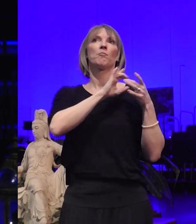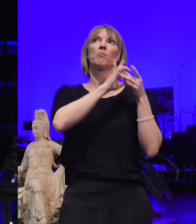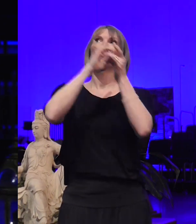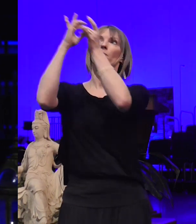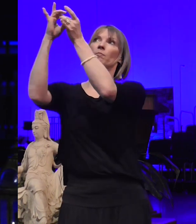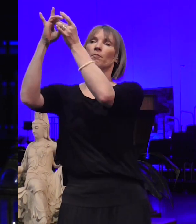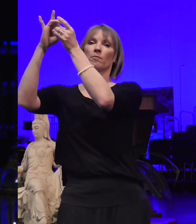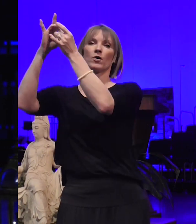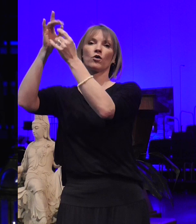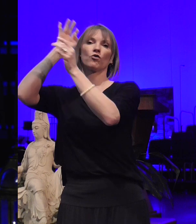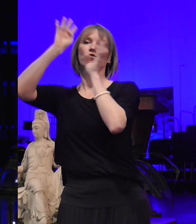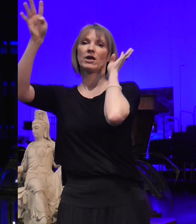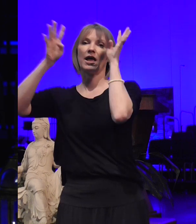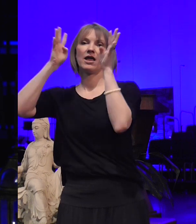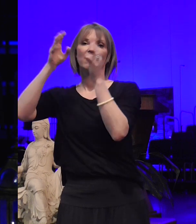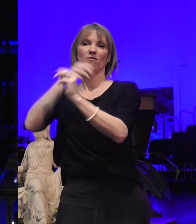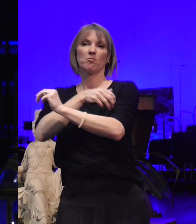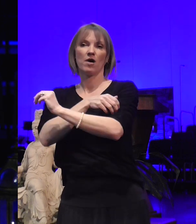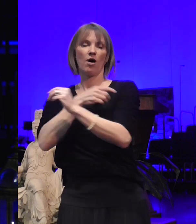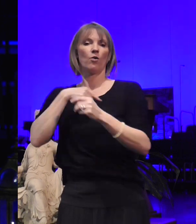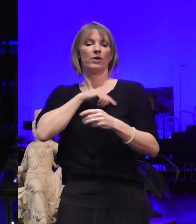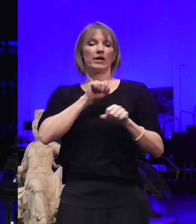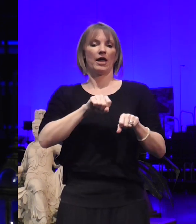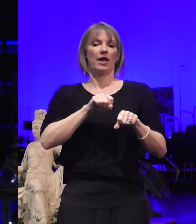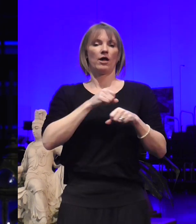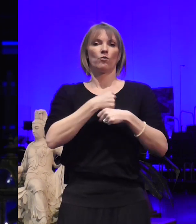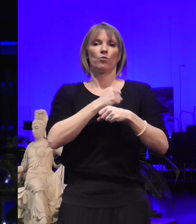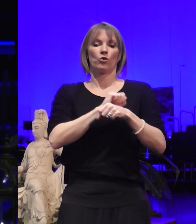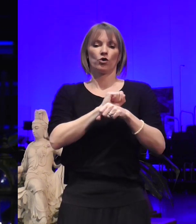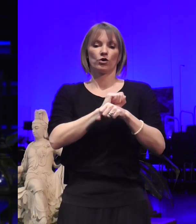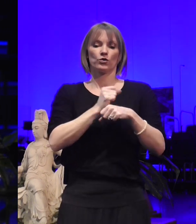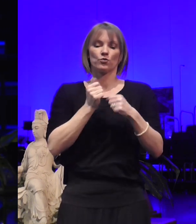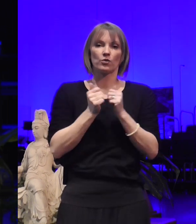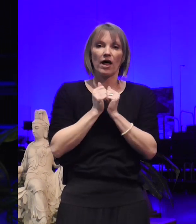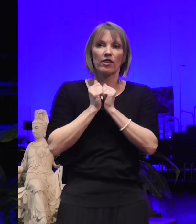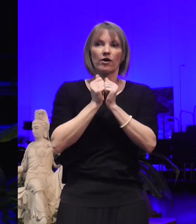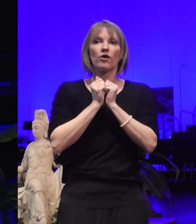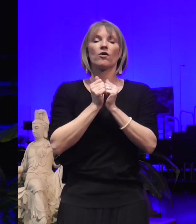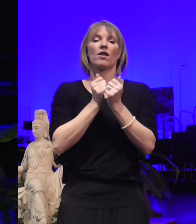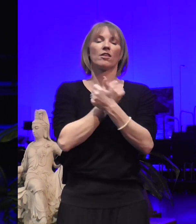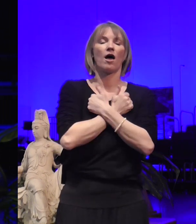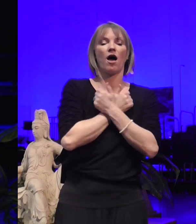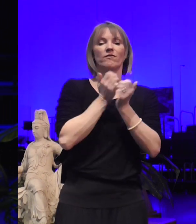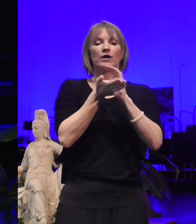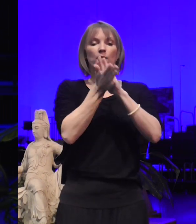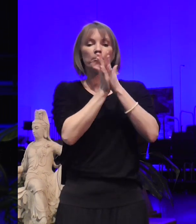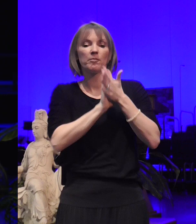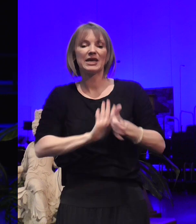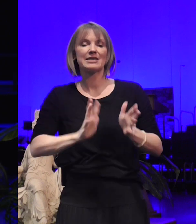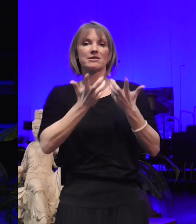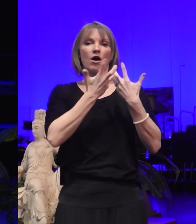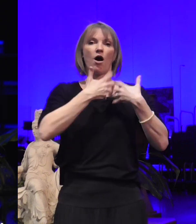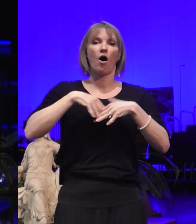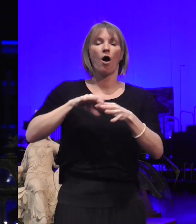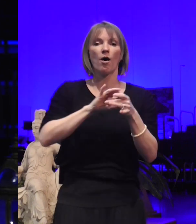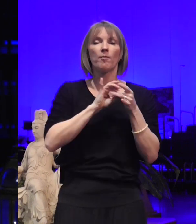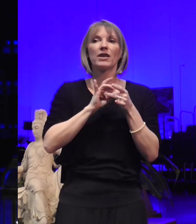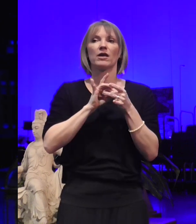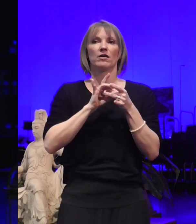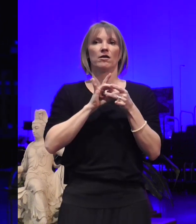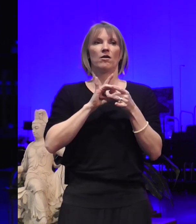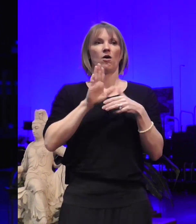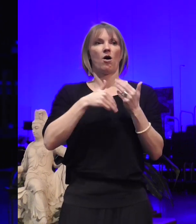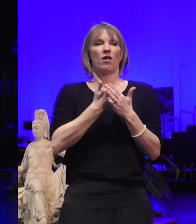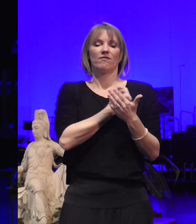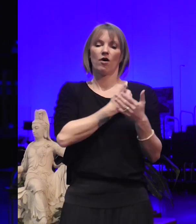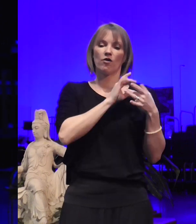and we can work together in the co-creation of love, of peace, of harmony in each and every one of our relationships, in our